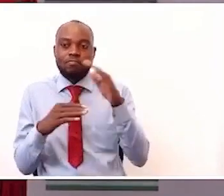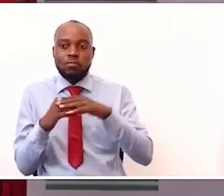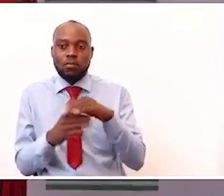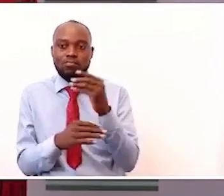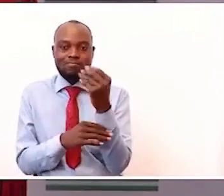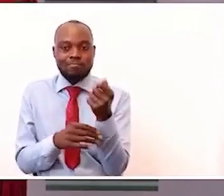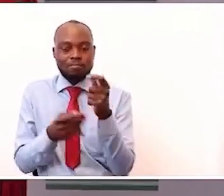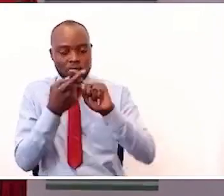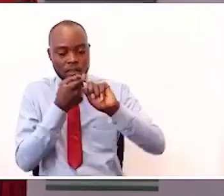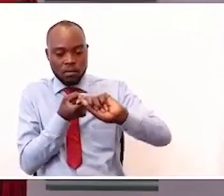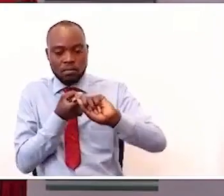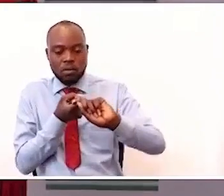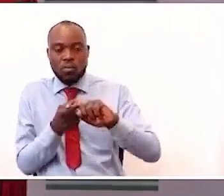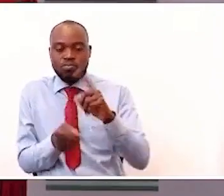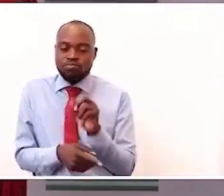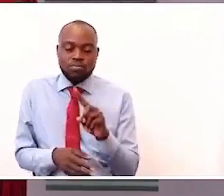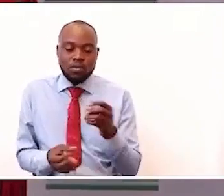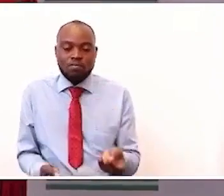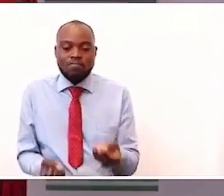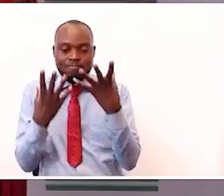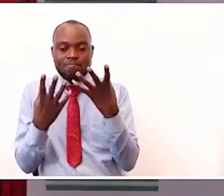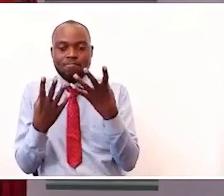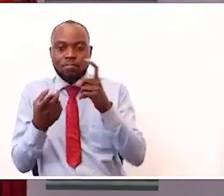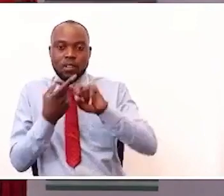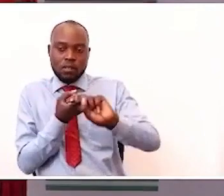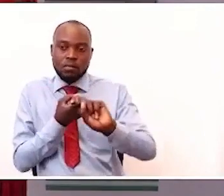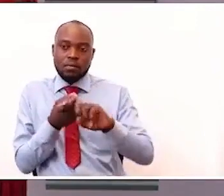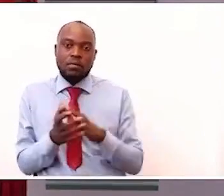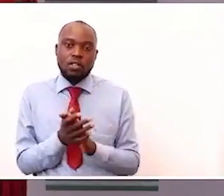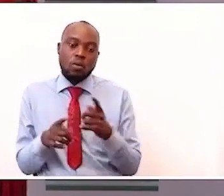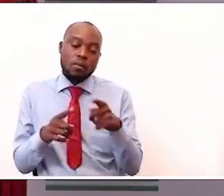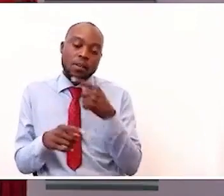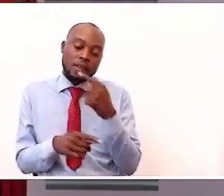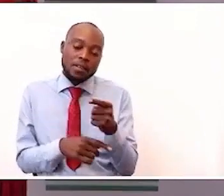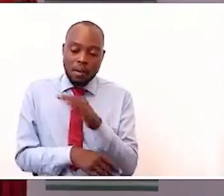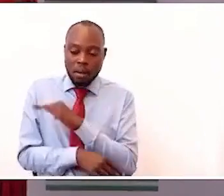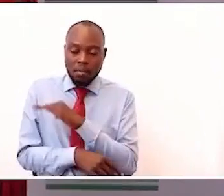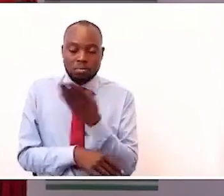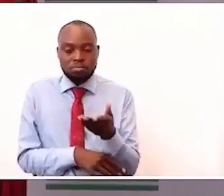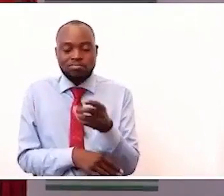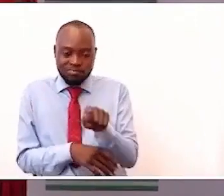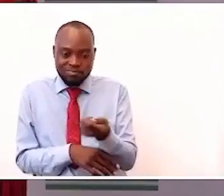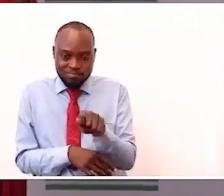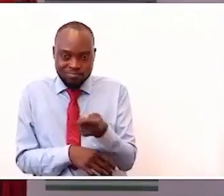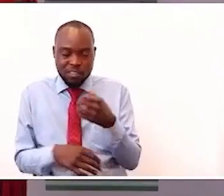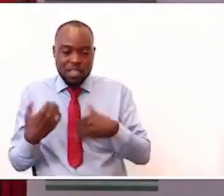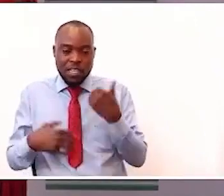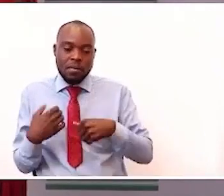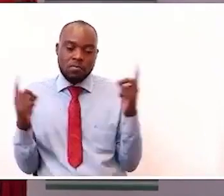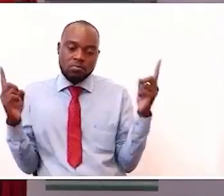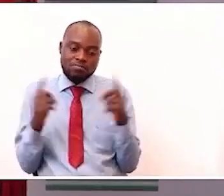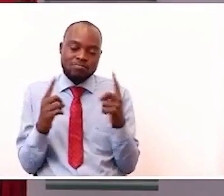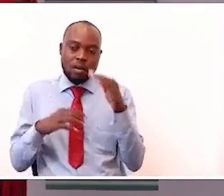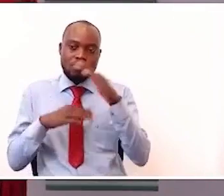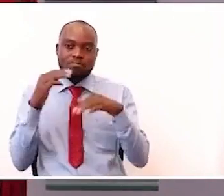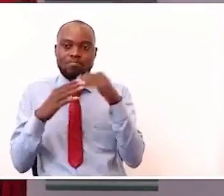agreement, not a productive agreement. And I said it this morning, the key challenge we are facing with regards to building